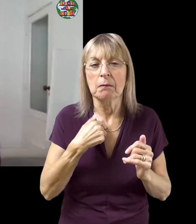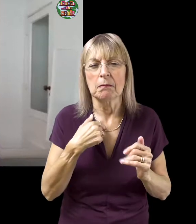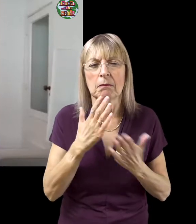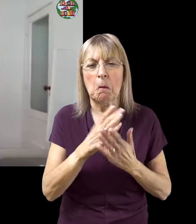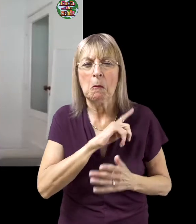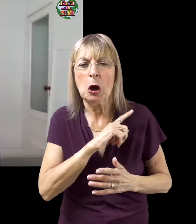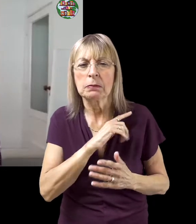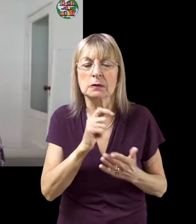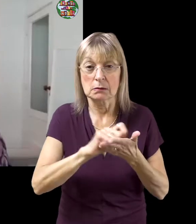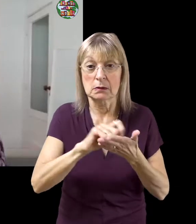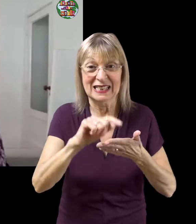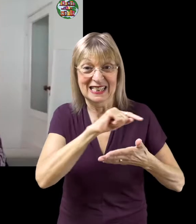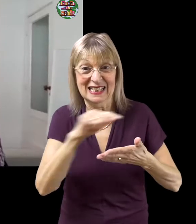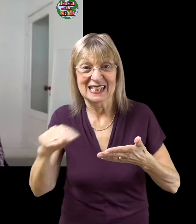or